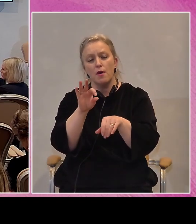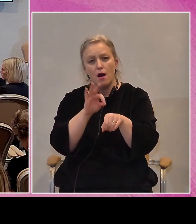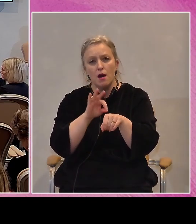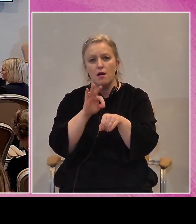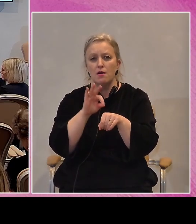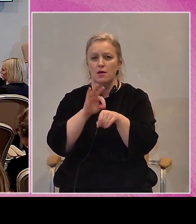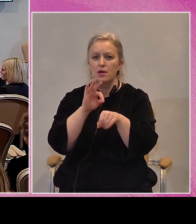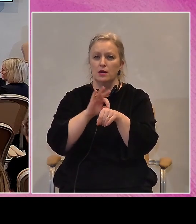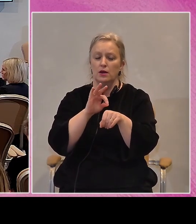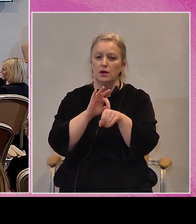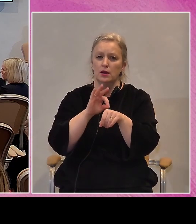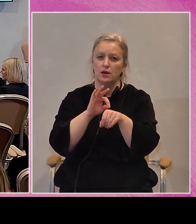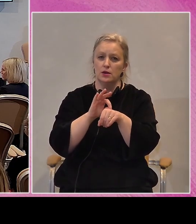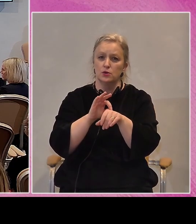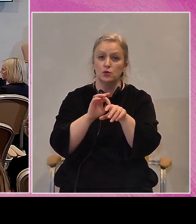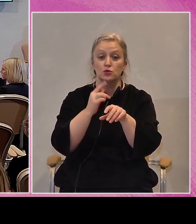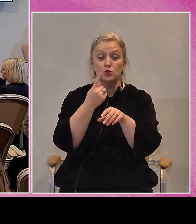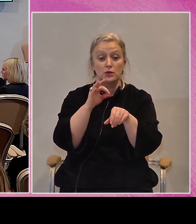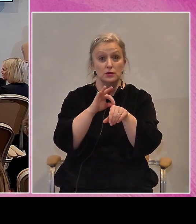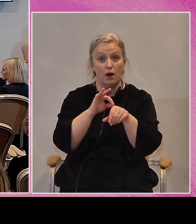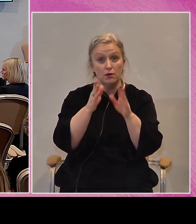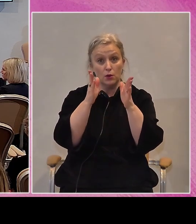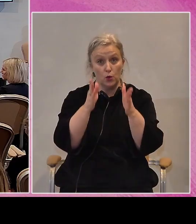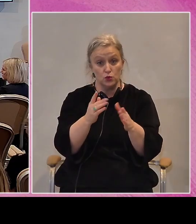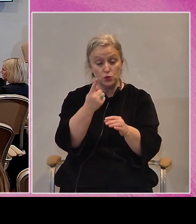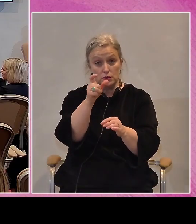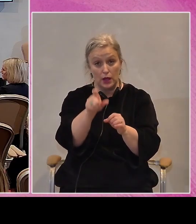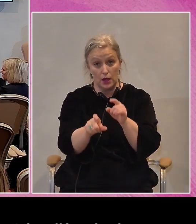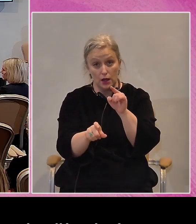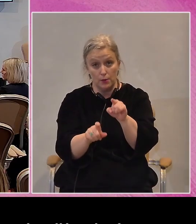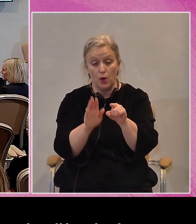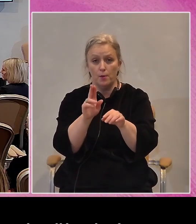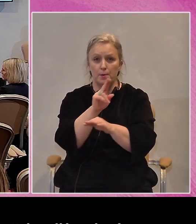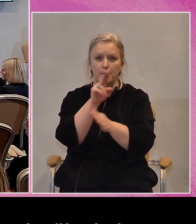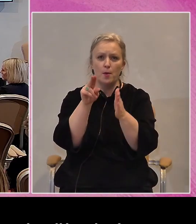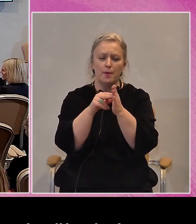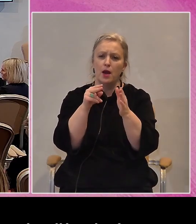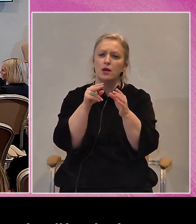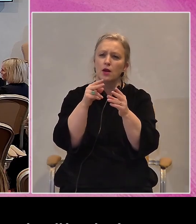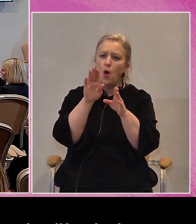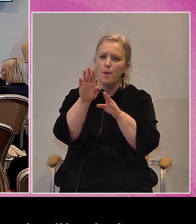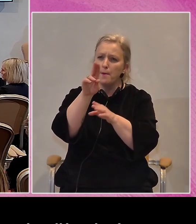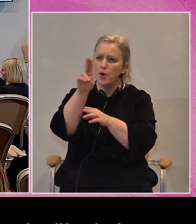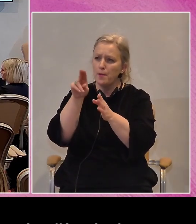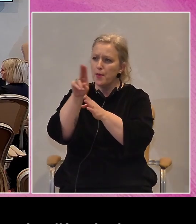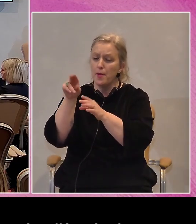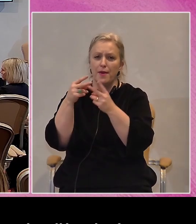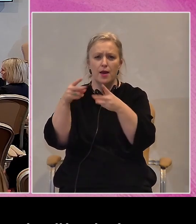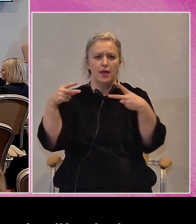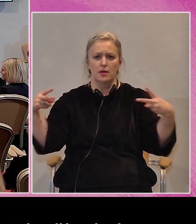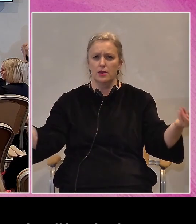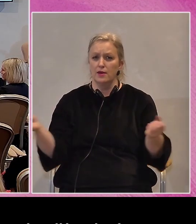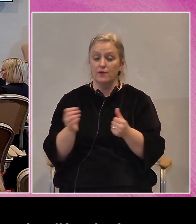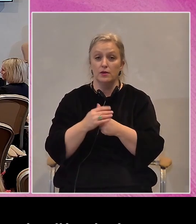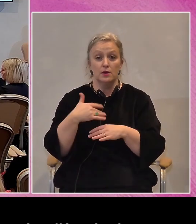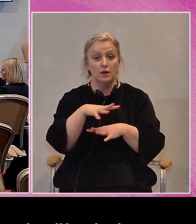It's hard to say. Ultimately, each patient has their own disease and